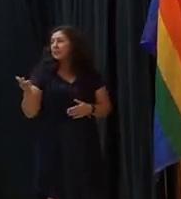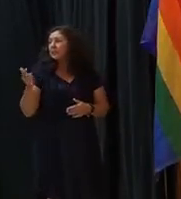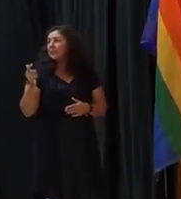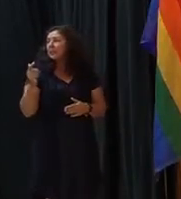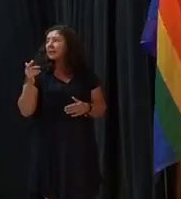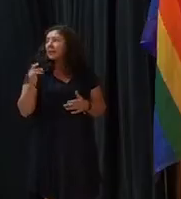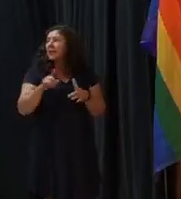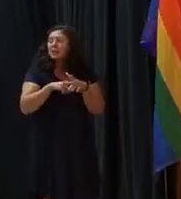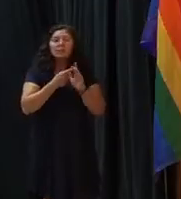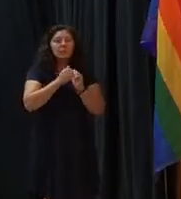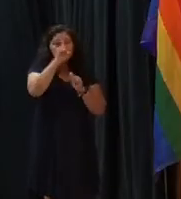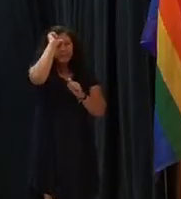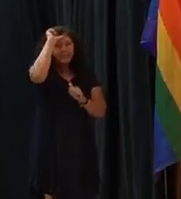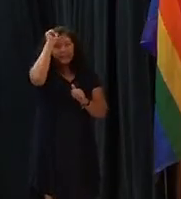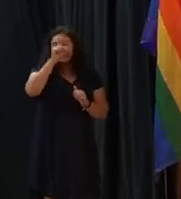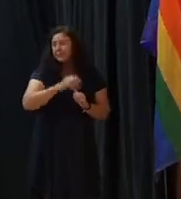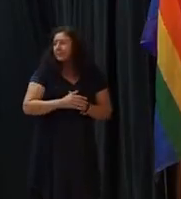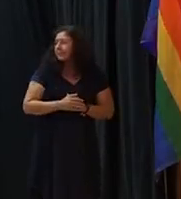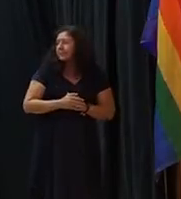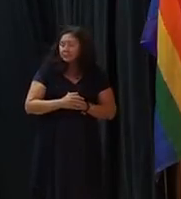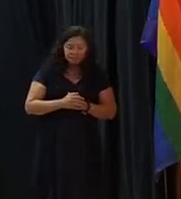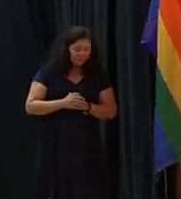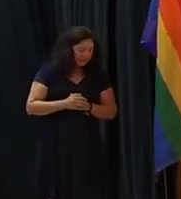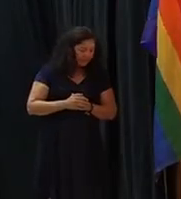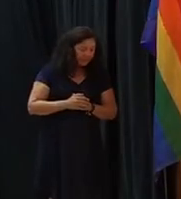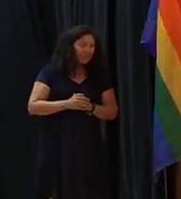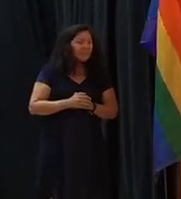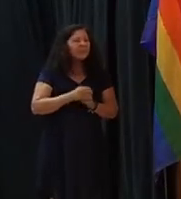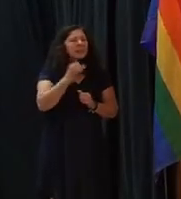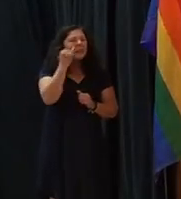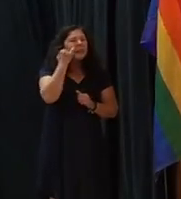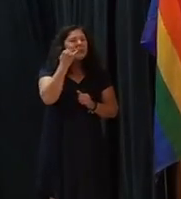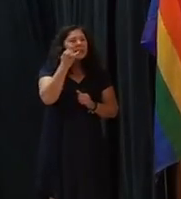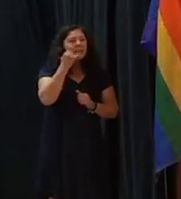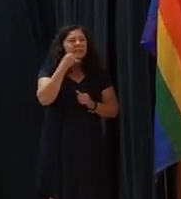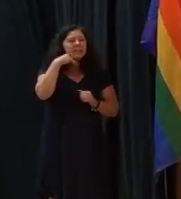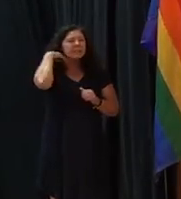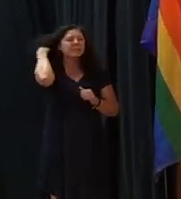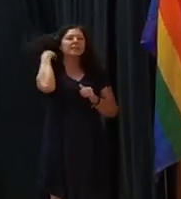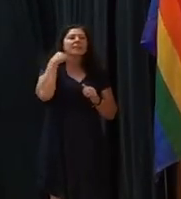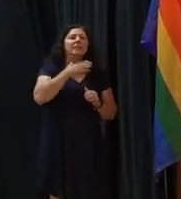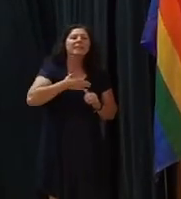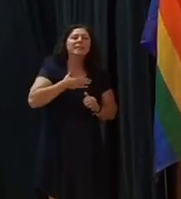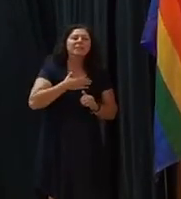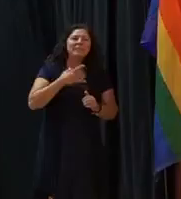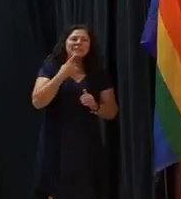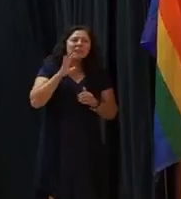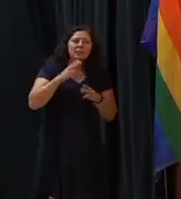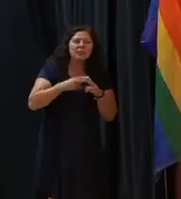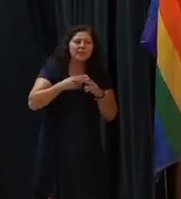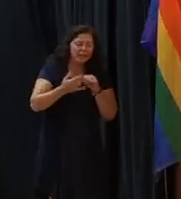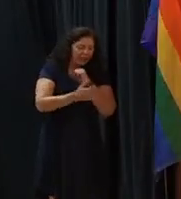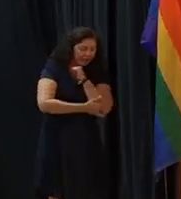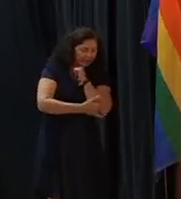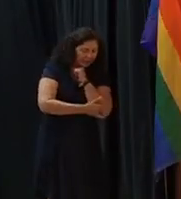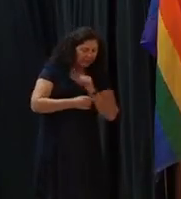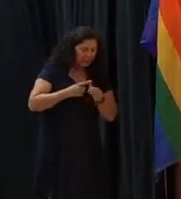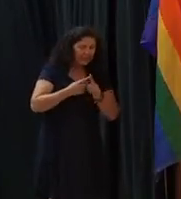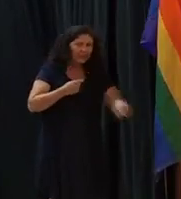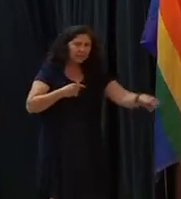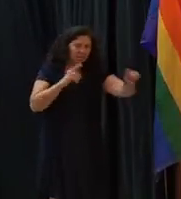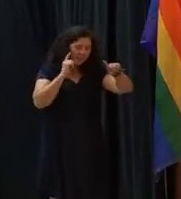We're going to start with India. And if we could still actually have everyone say the name and the country that they're from so everyone can